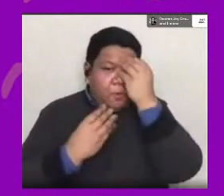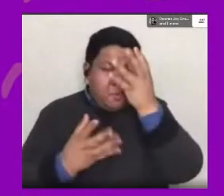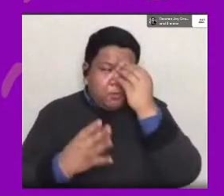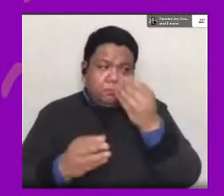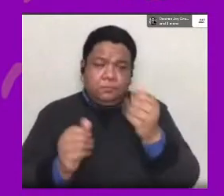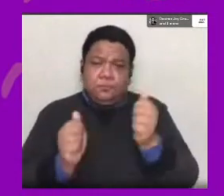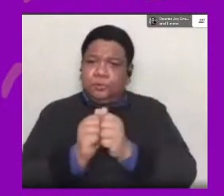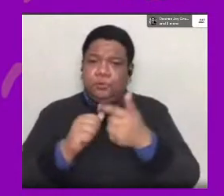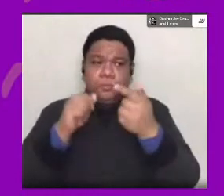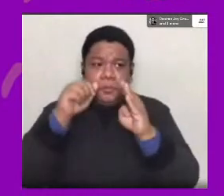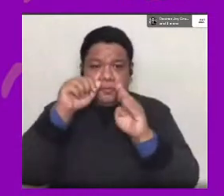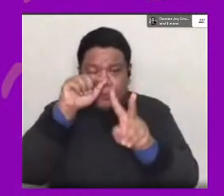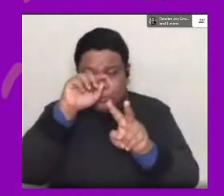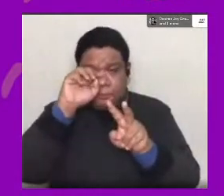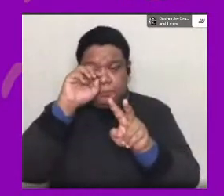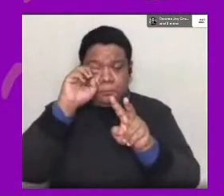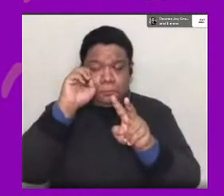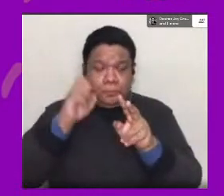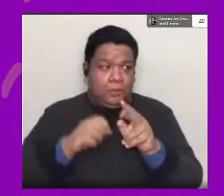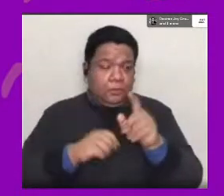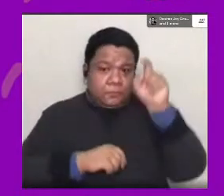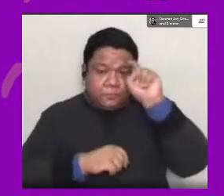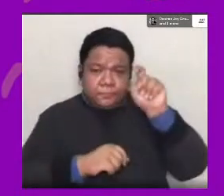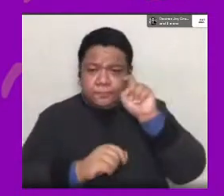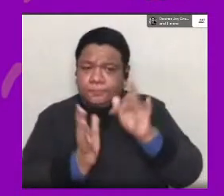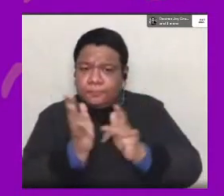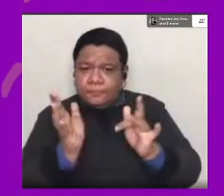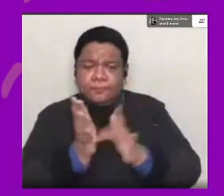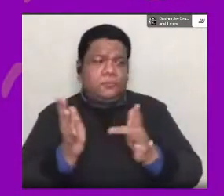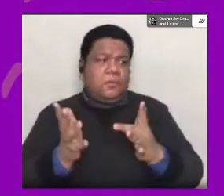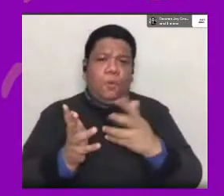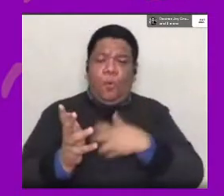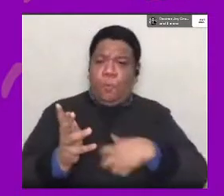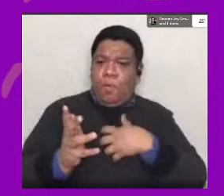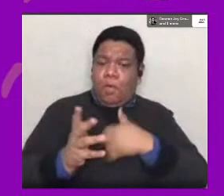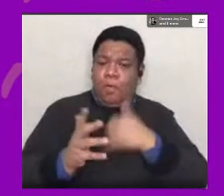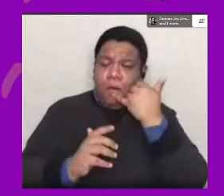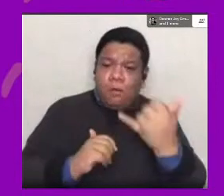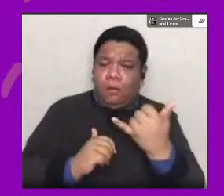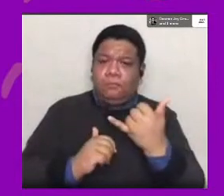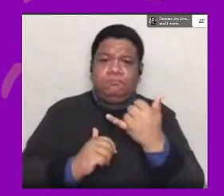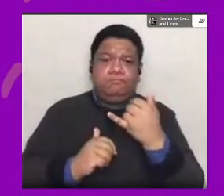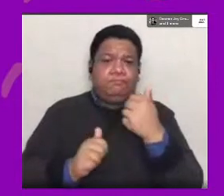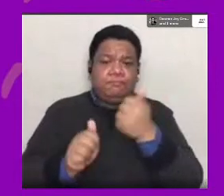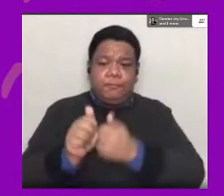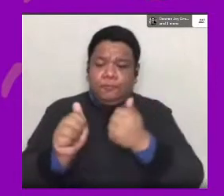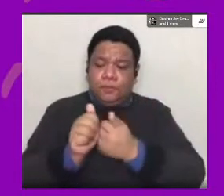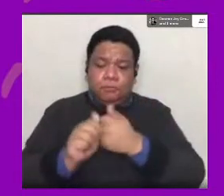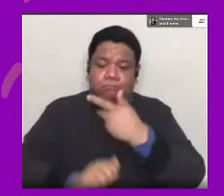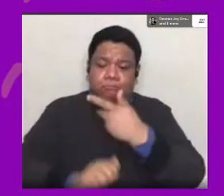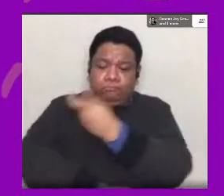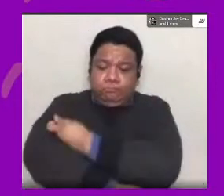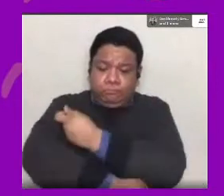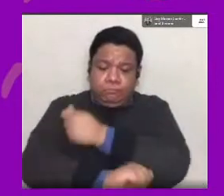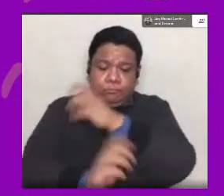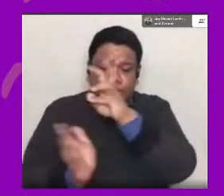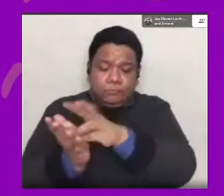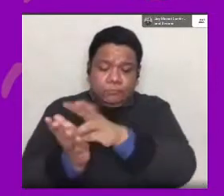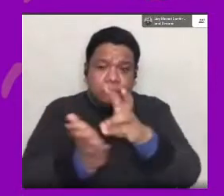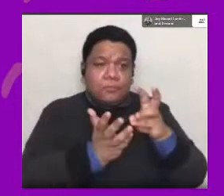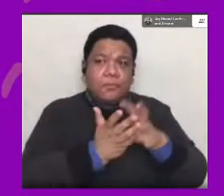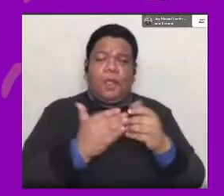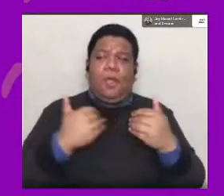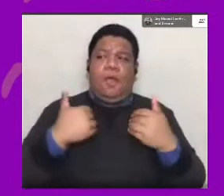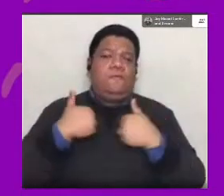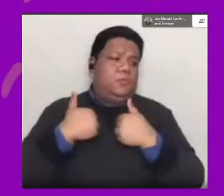and sexual exploitation, as well as complaint hotlines at every vaccination site. And where